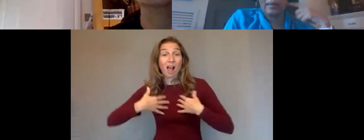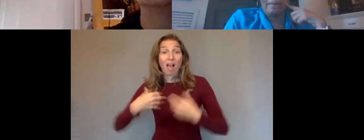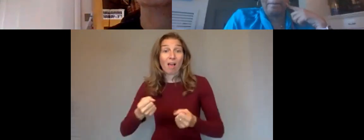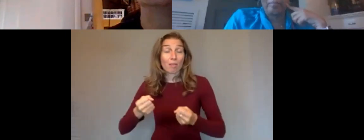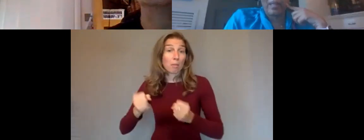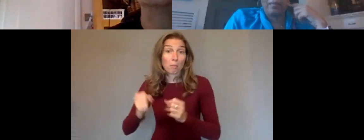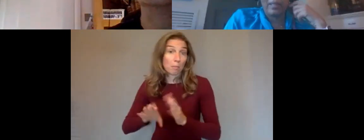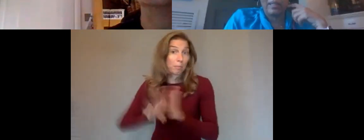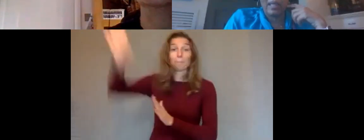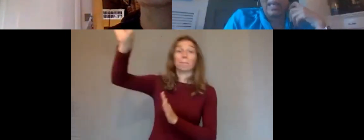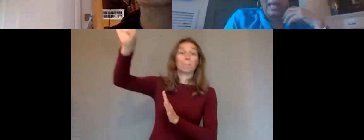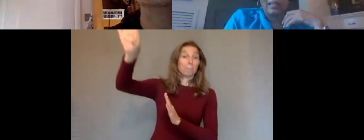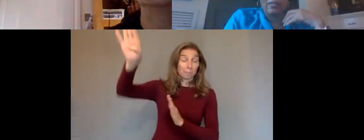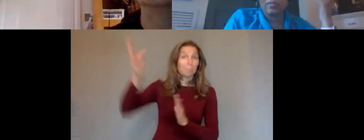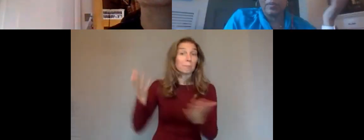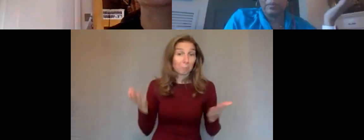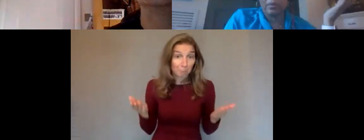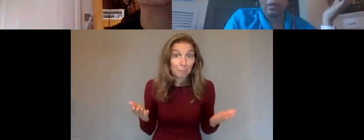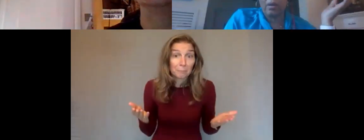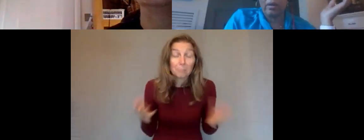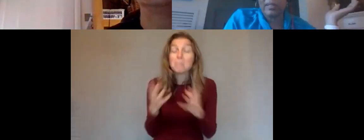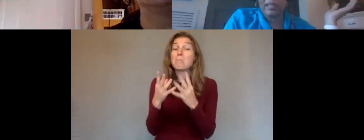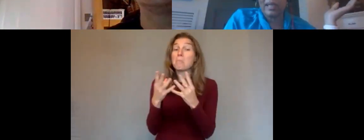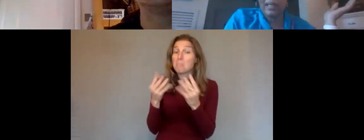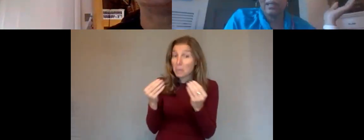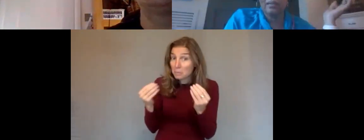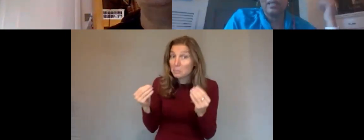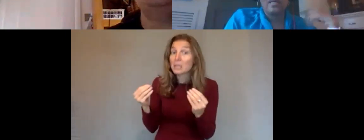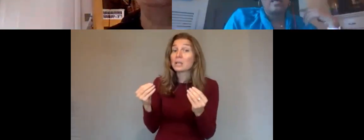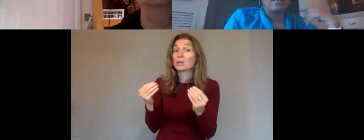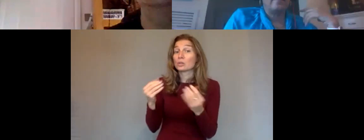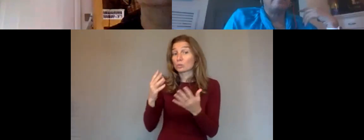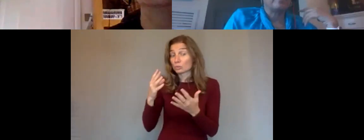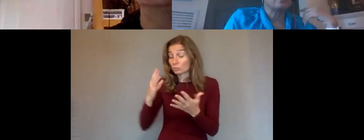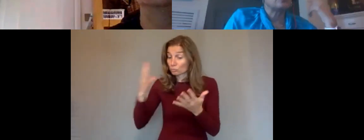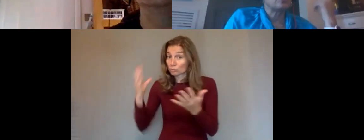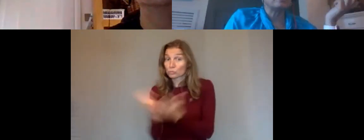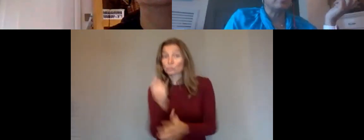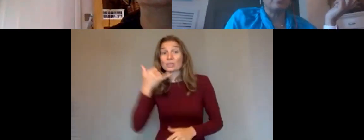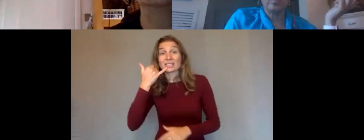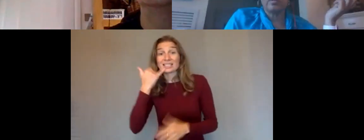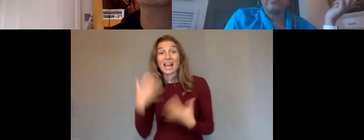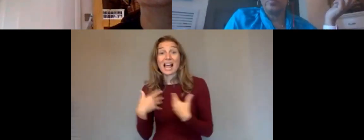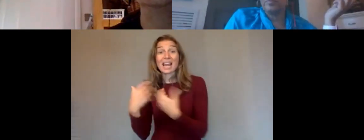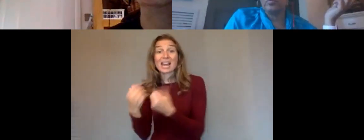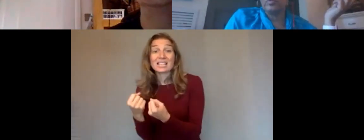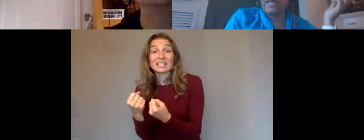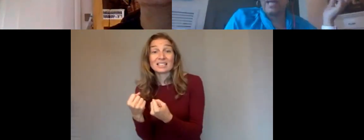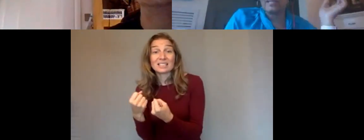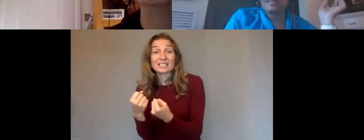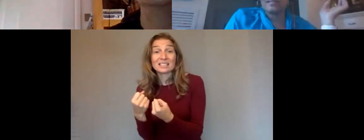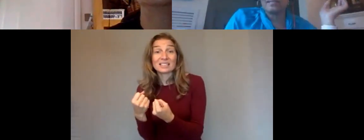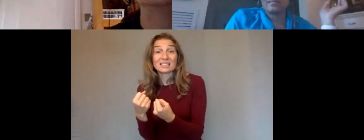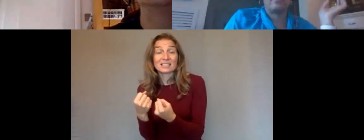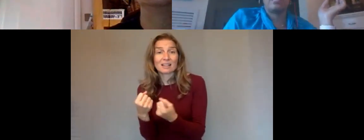big thing, and lots of people are using telehealth. It's certainly been important for people who